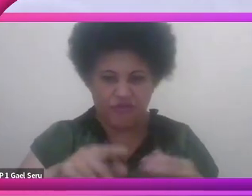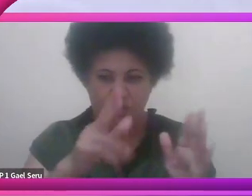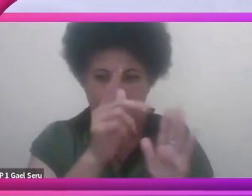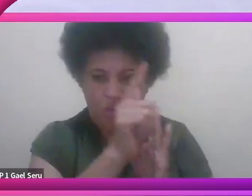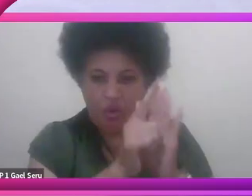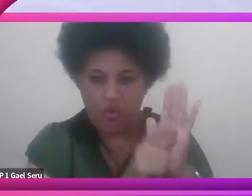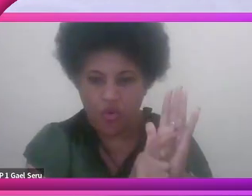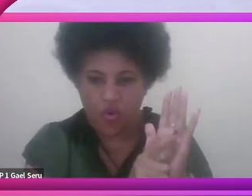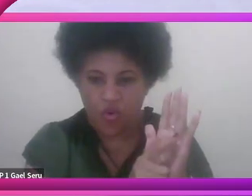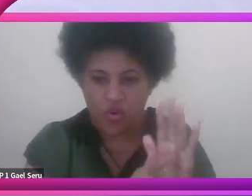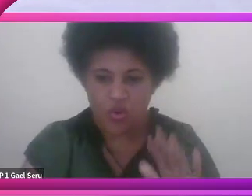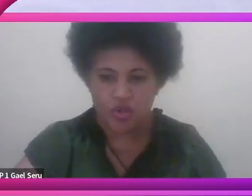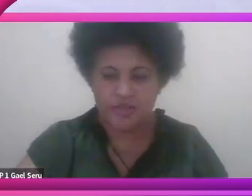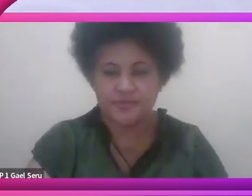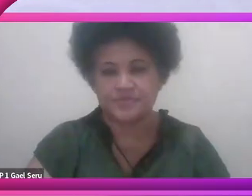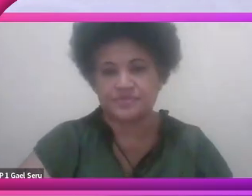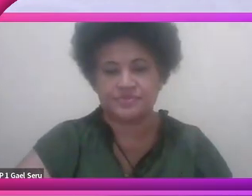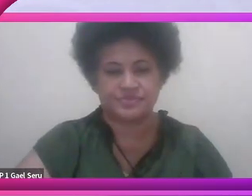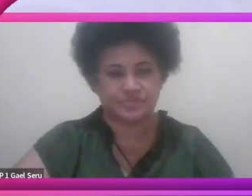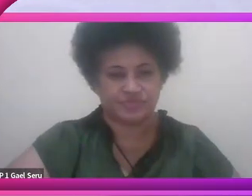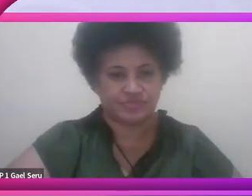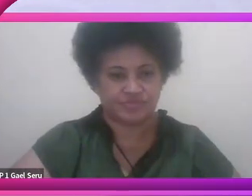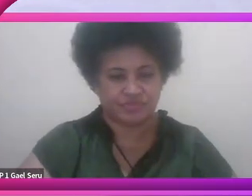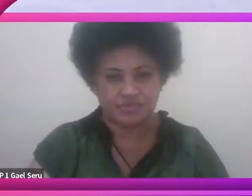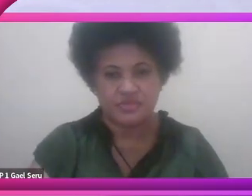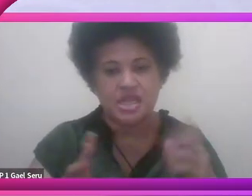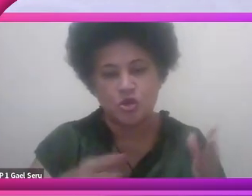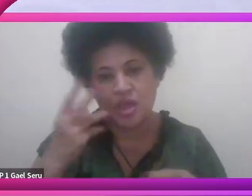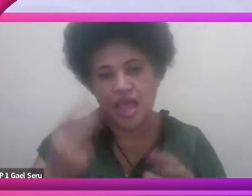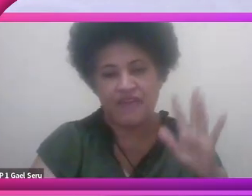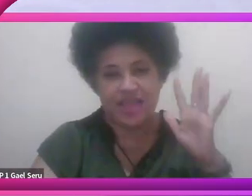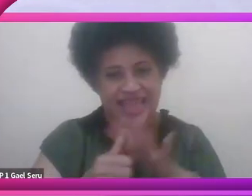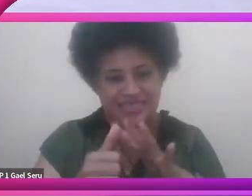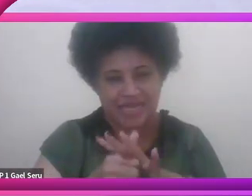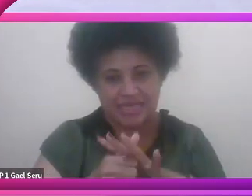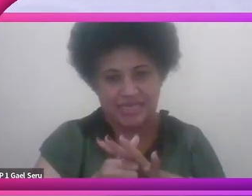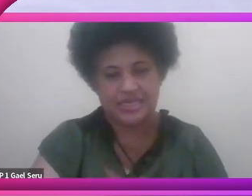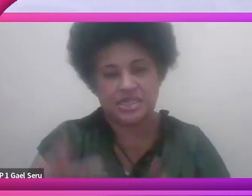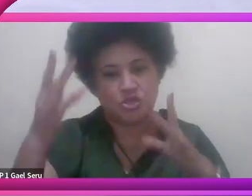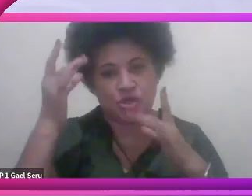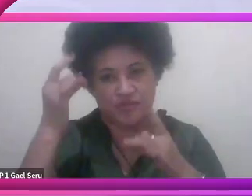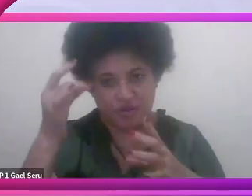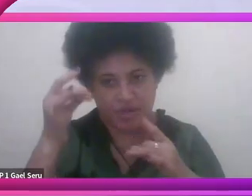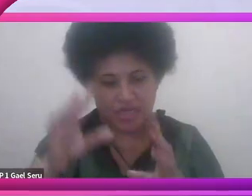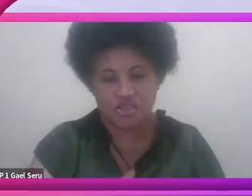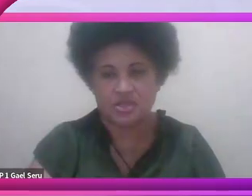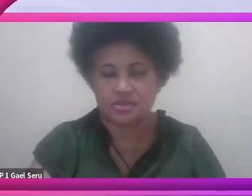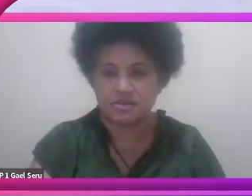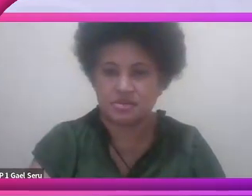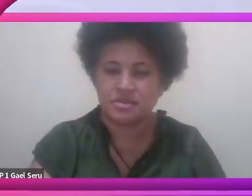everyone, men and women, should have a right to access to information, educations, and involuntary. No one